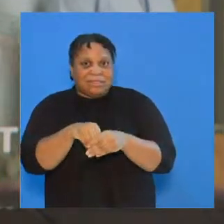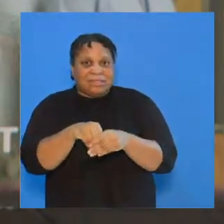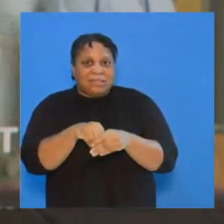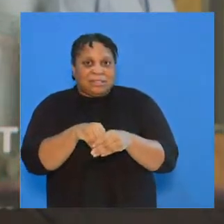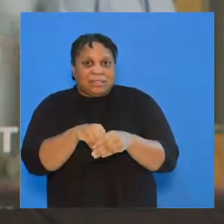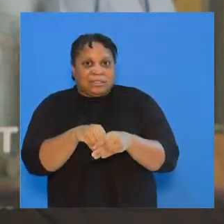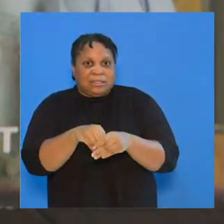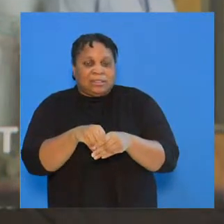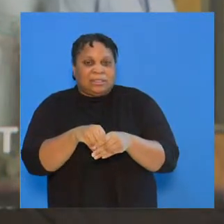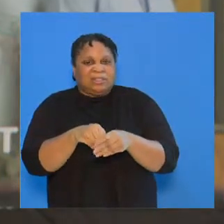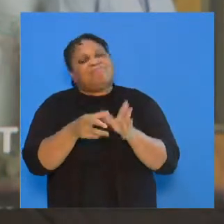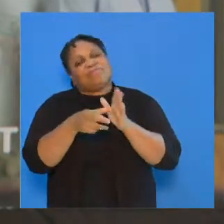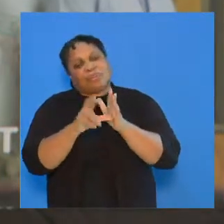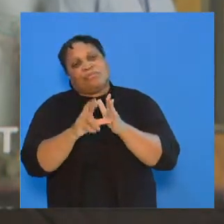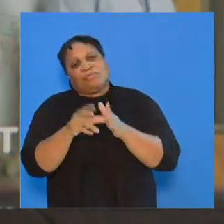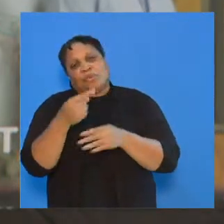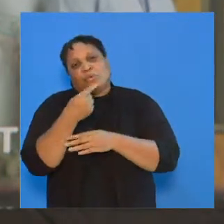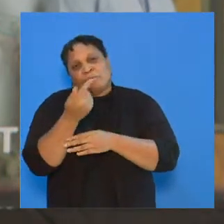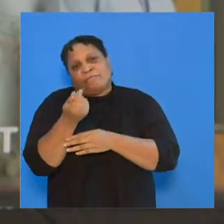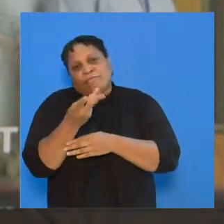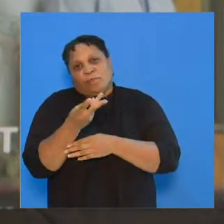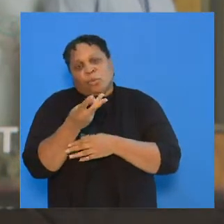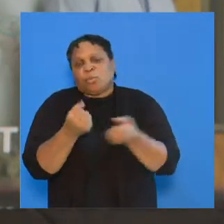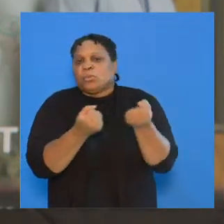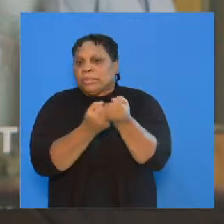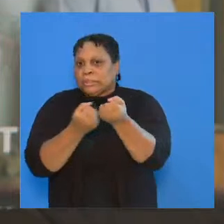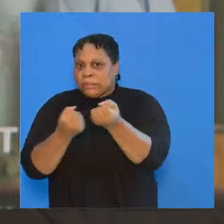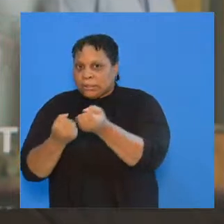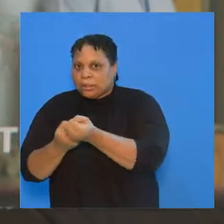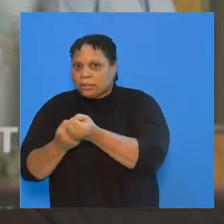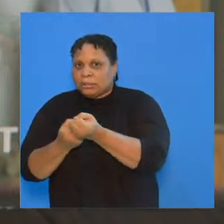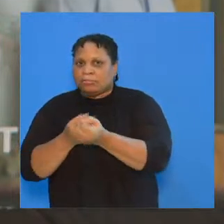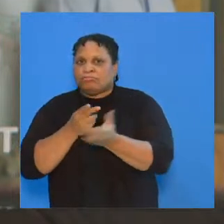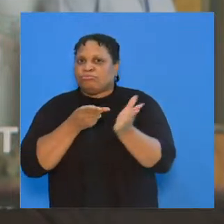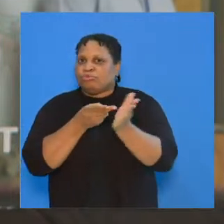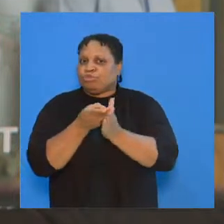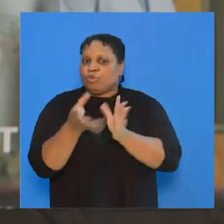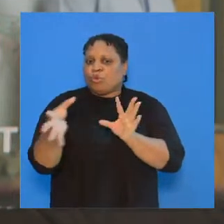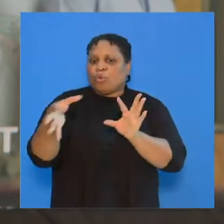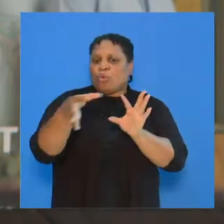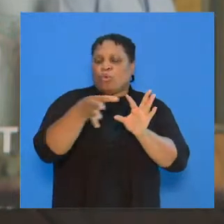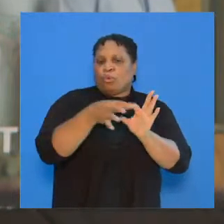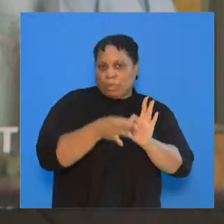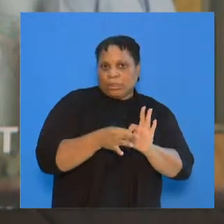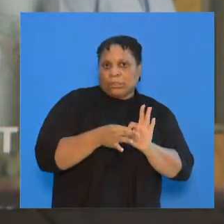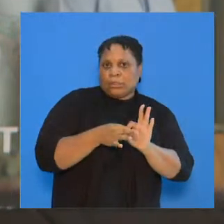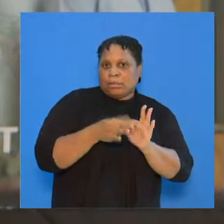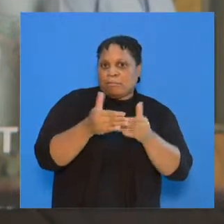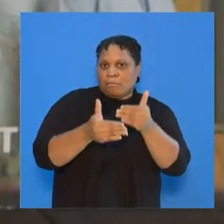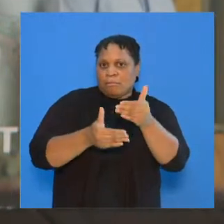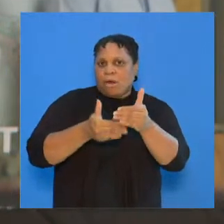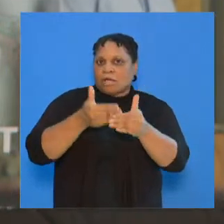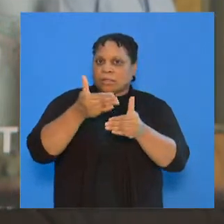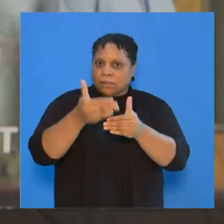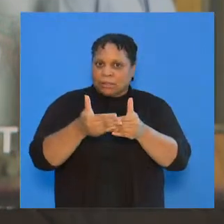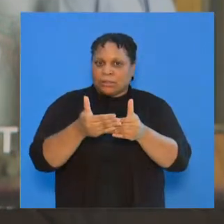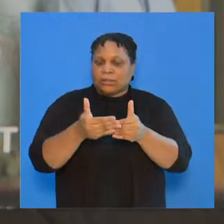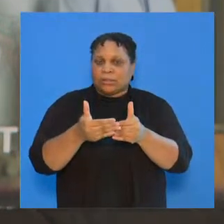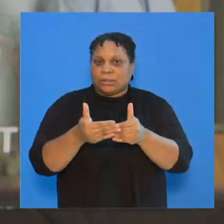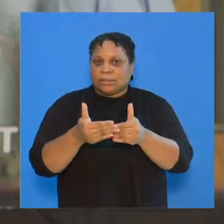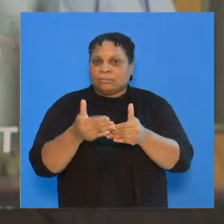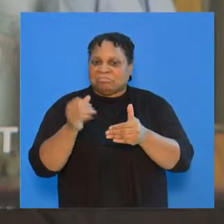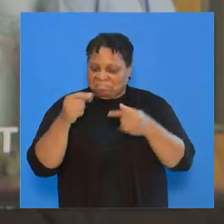I will review a few of those points. Support for a truth and reconciliation process. This